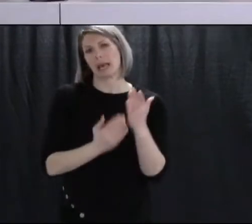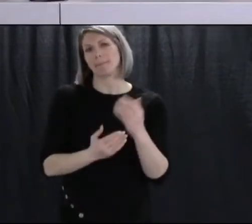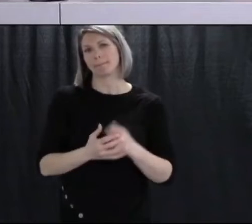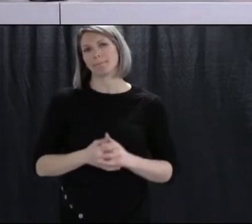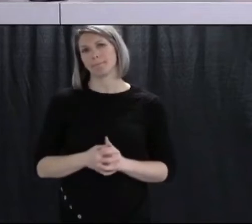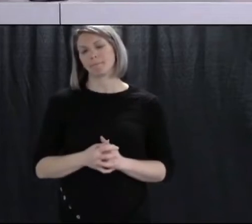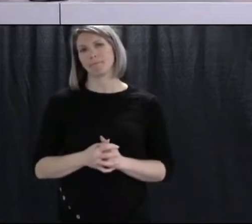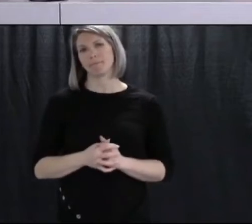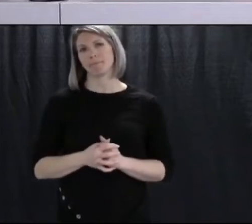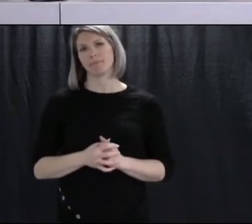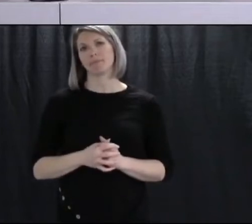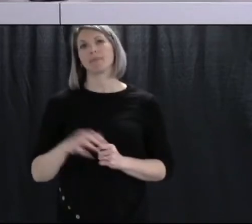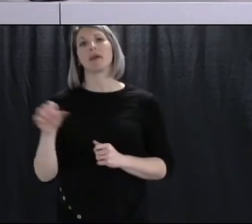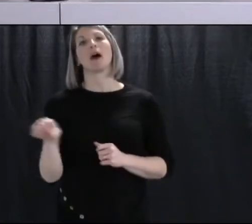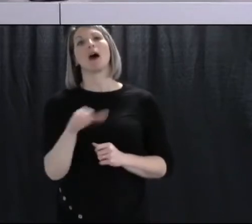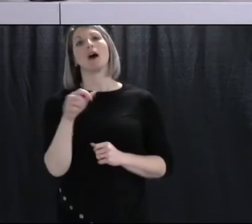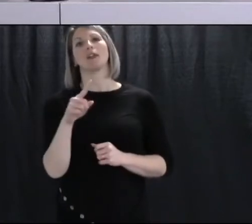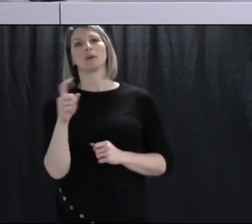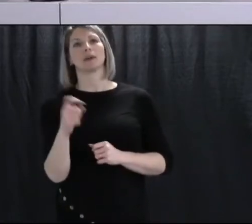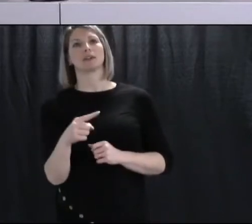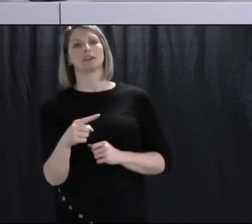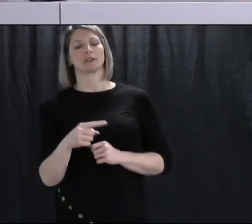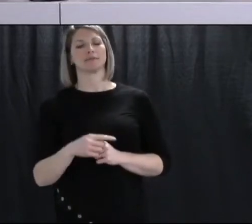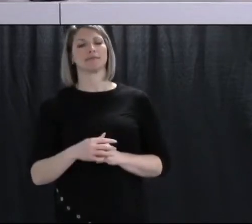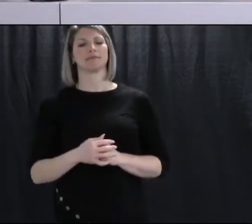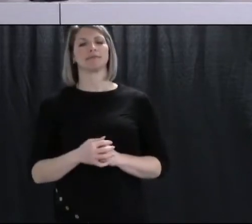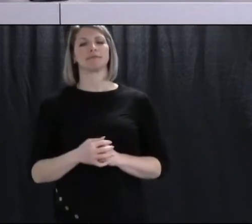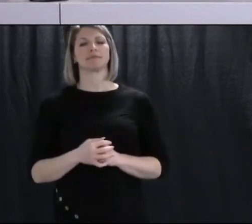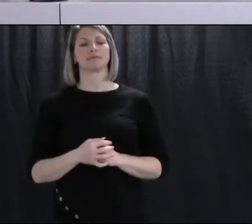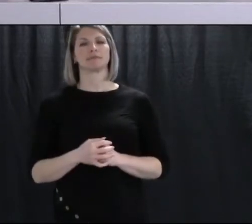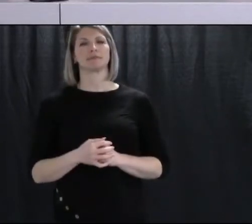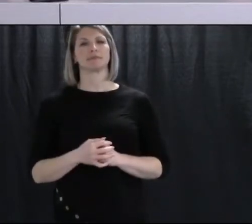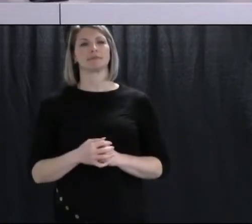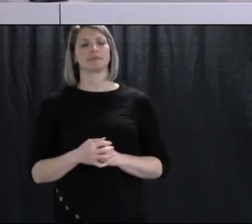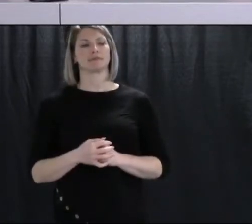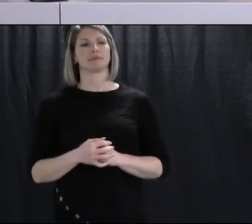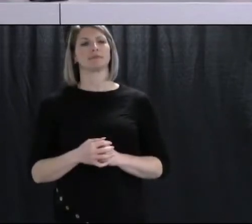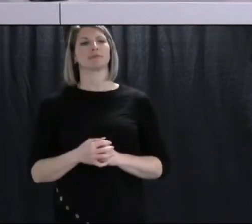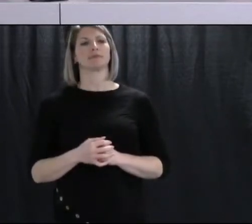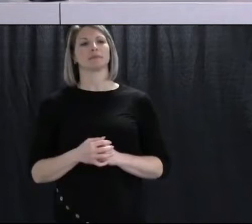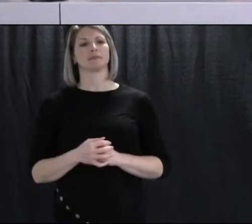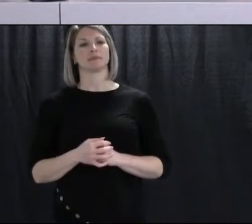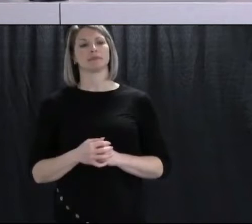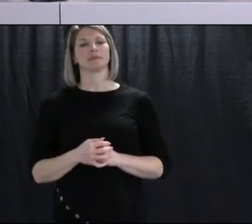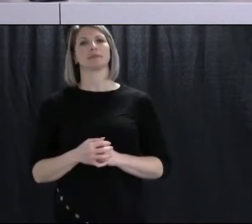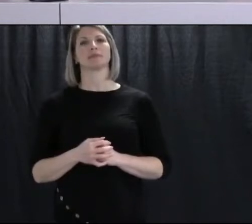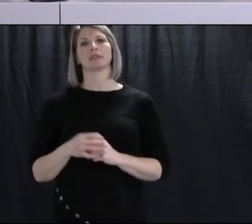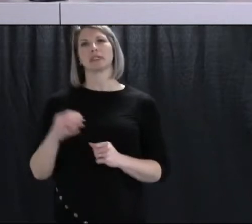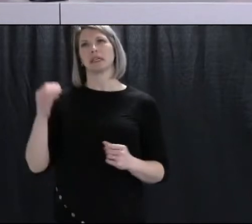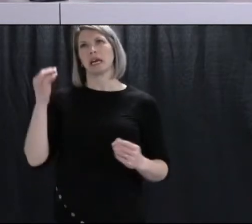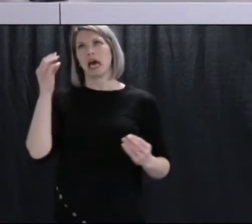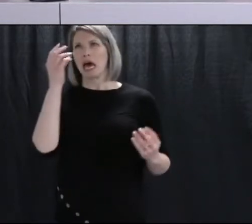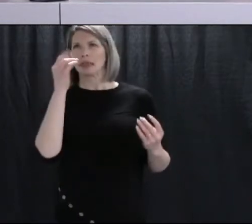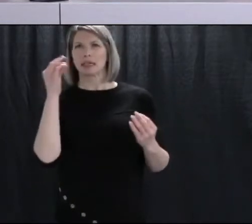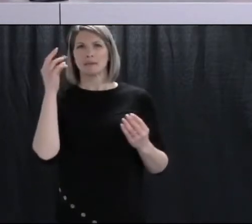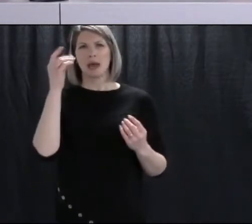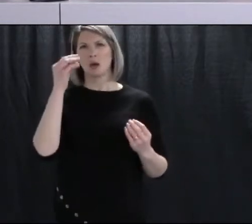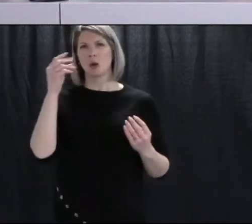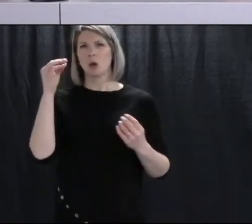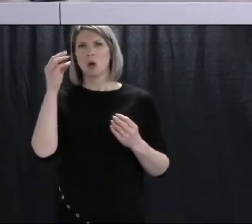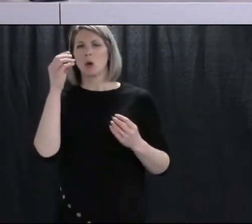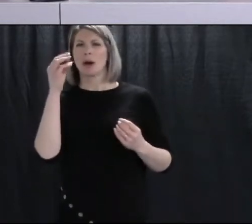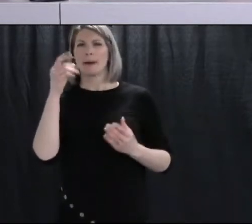Okay. I have another question, and that is, we've heard recently that a mine in Central is still operating. They